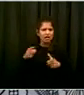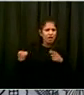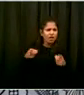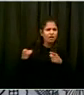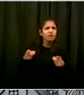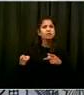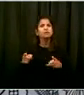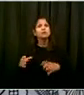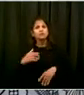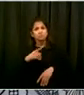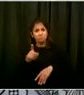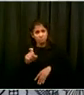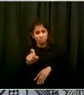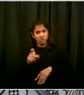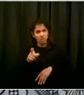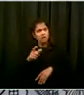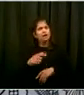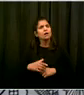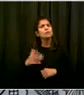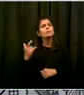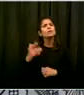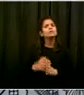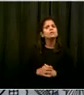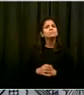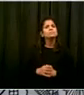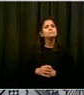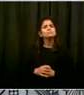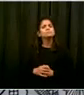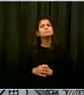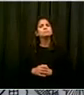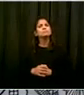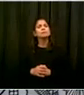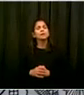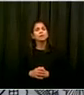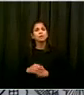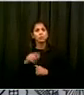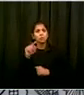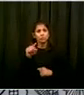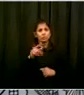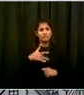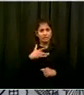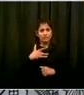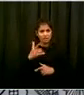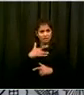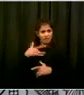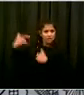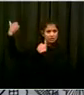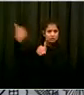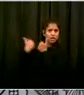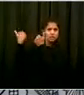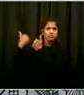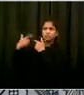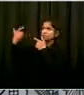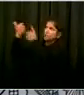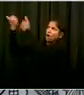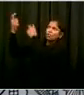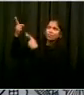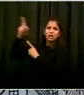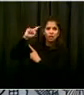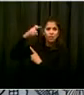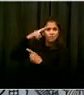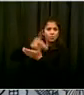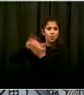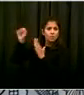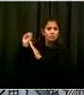as mayor. Do you think he secretly wants to be mayor of New York City? At this moment in history, Rich, I wouldn't